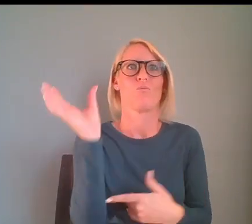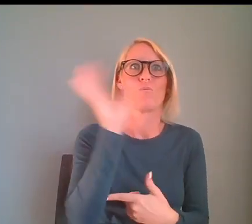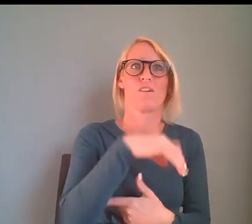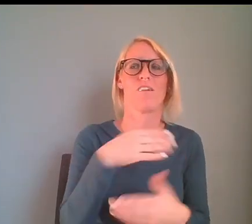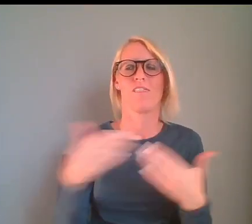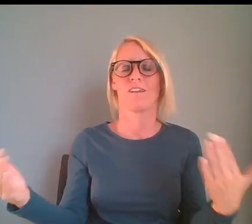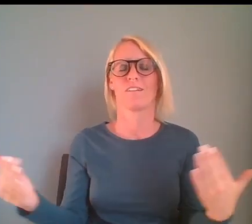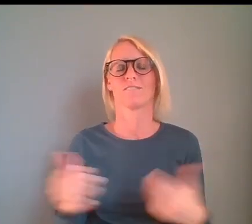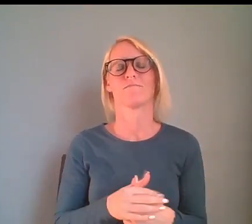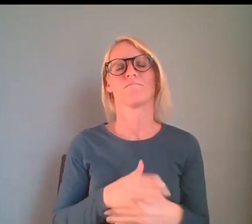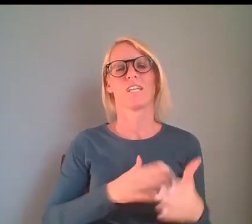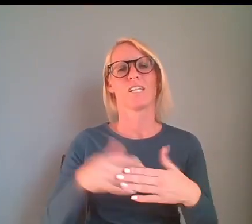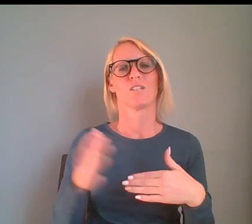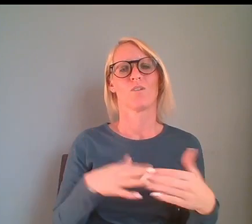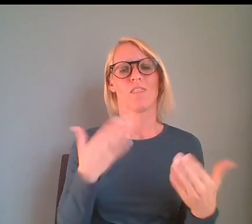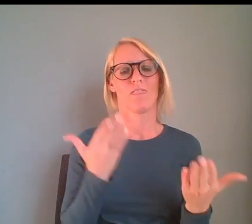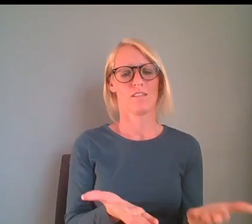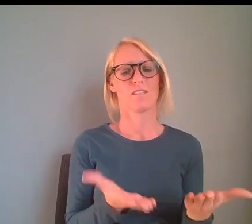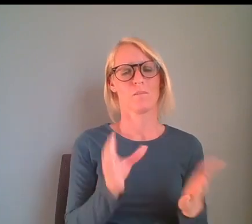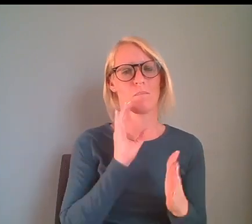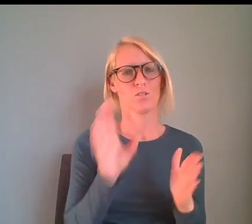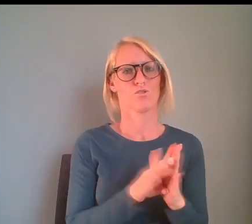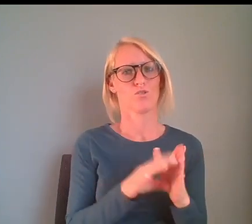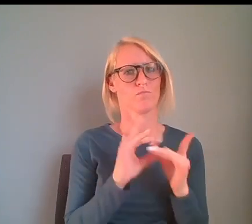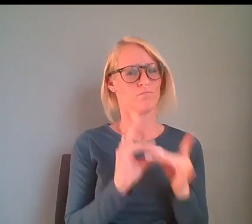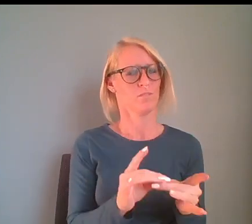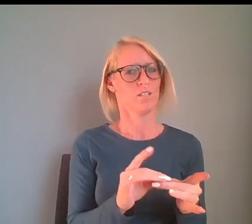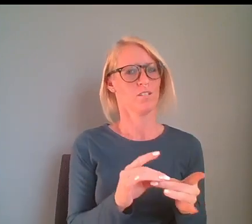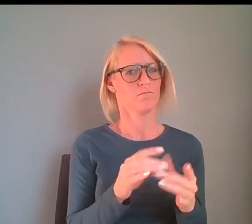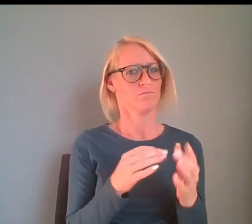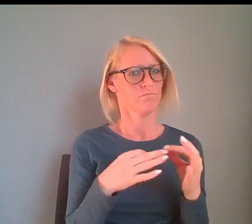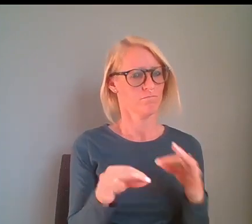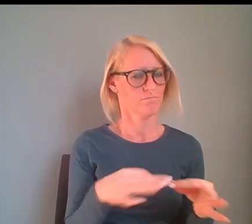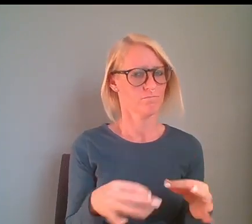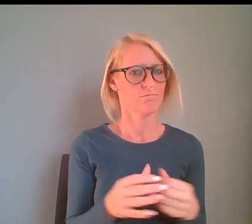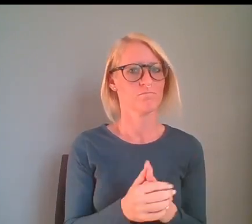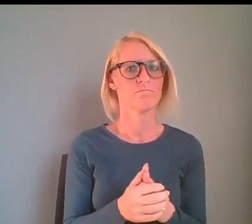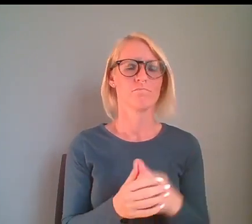that's what this picture is about. And,